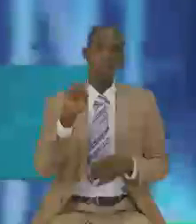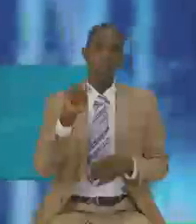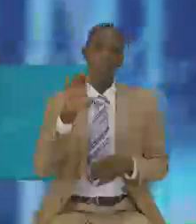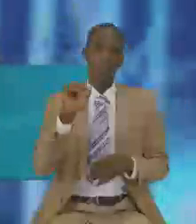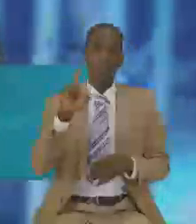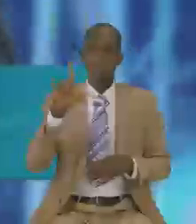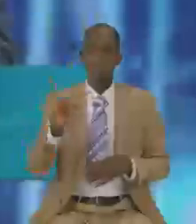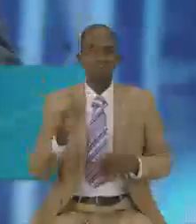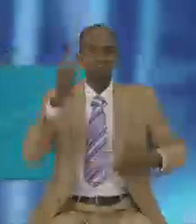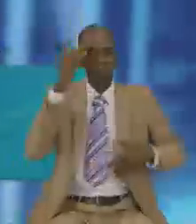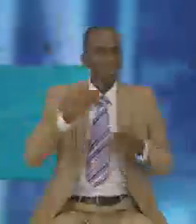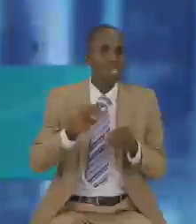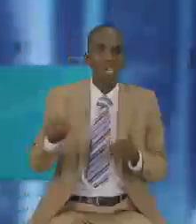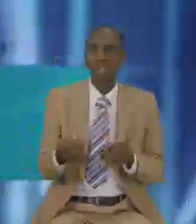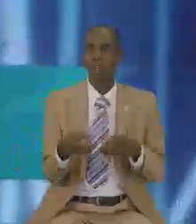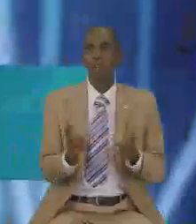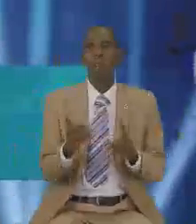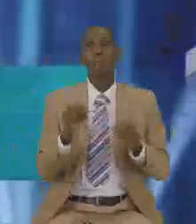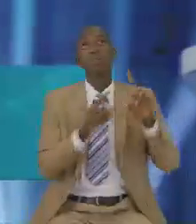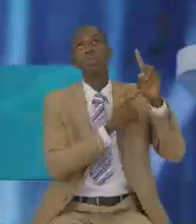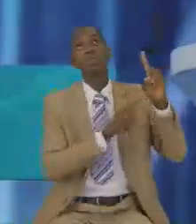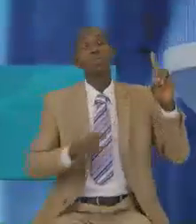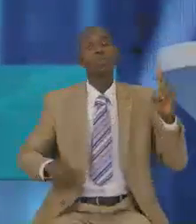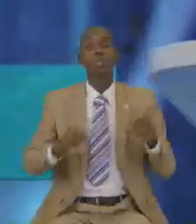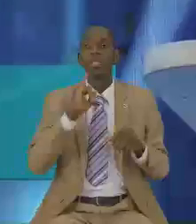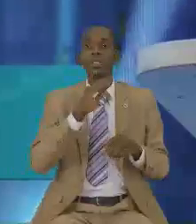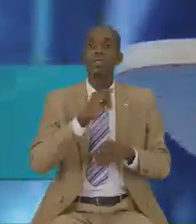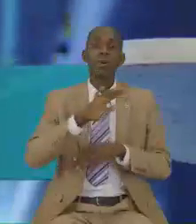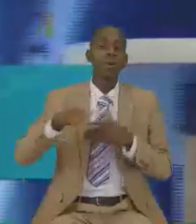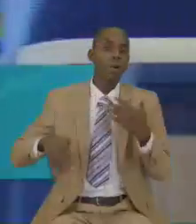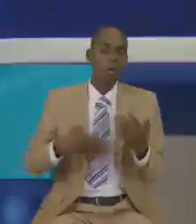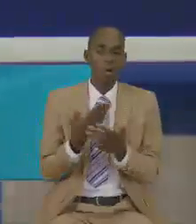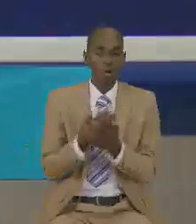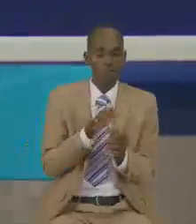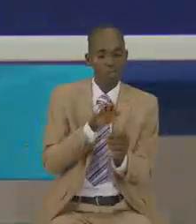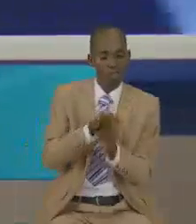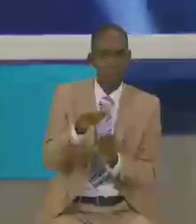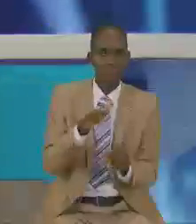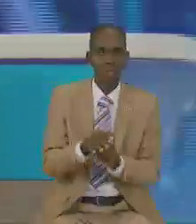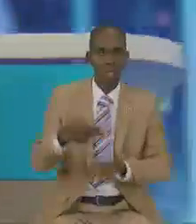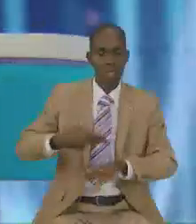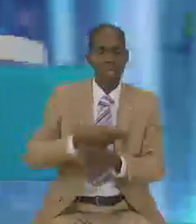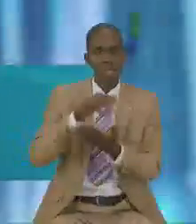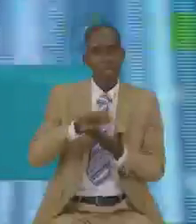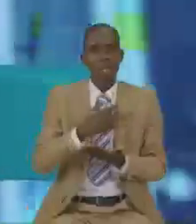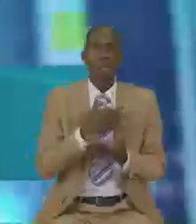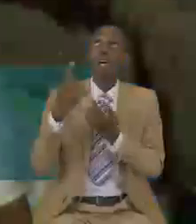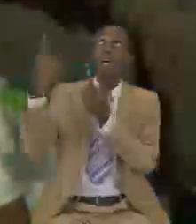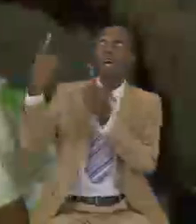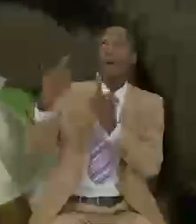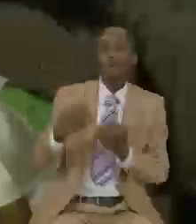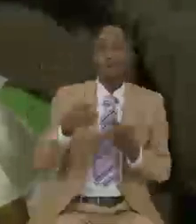any way, the Lord is the all-sufficient lamb and he has come to deliver you